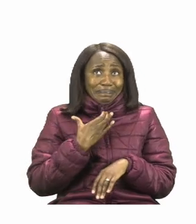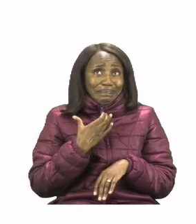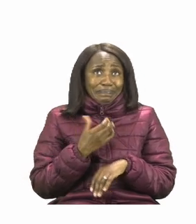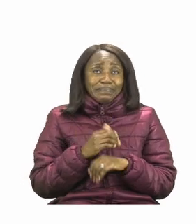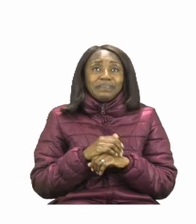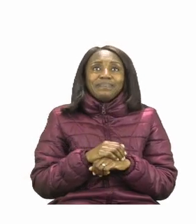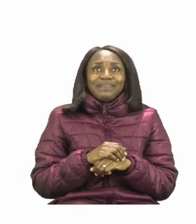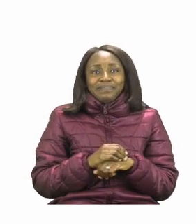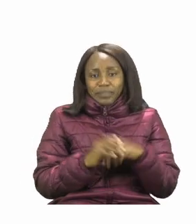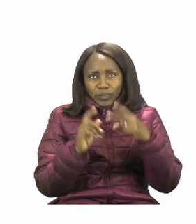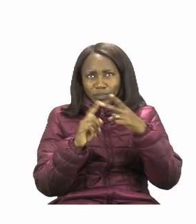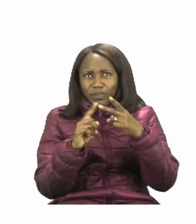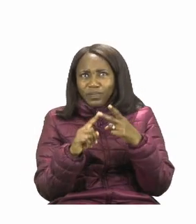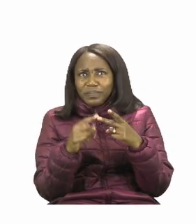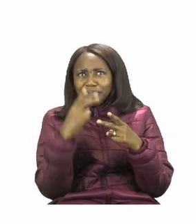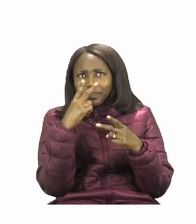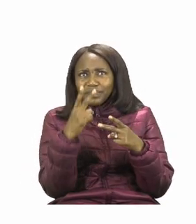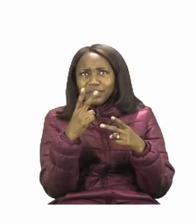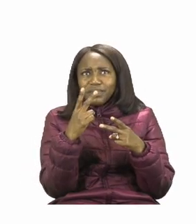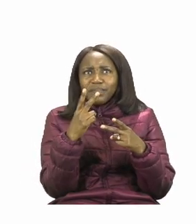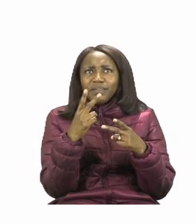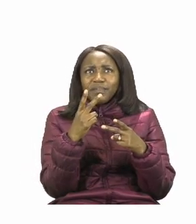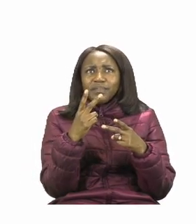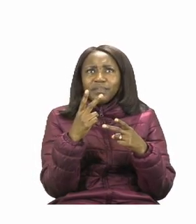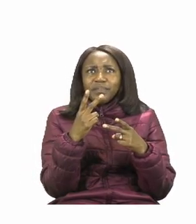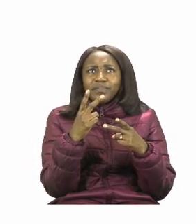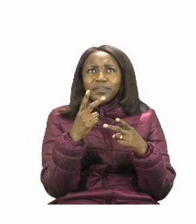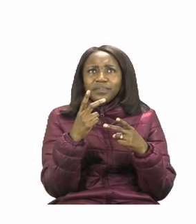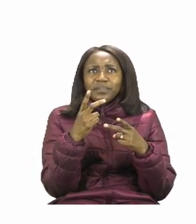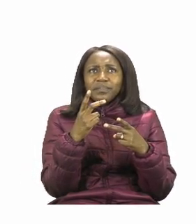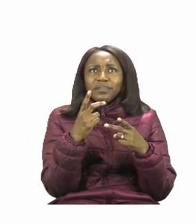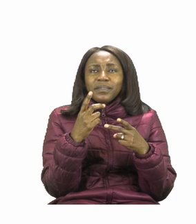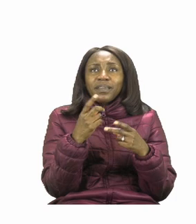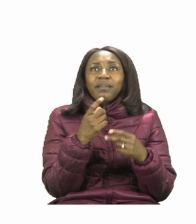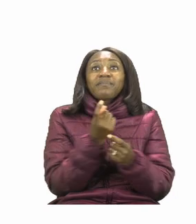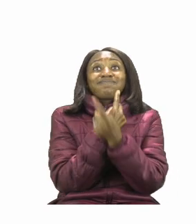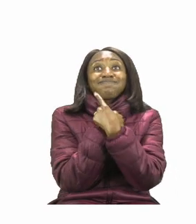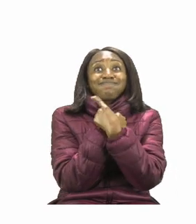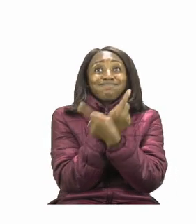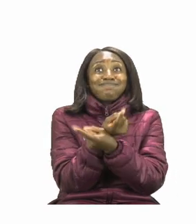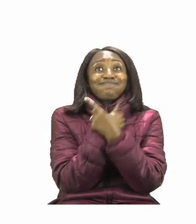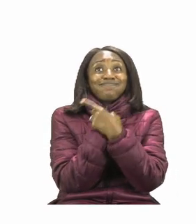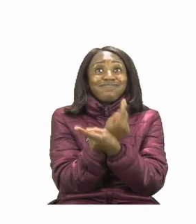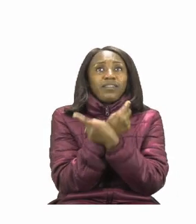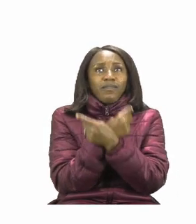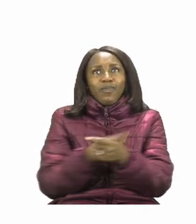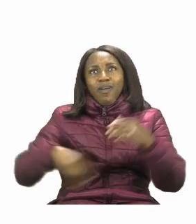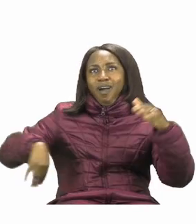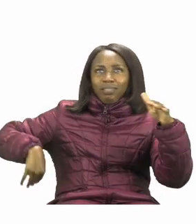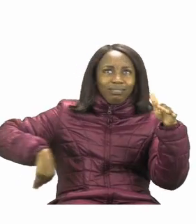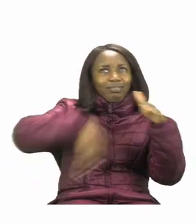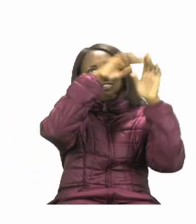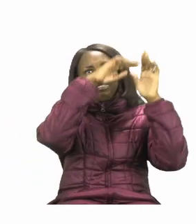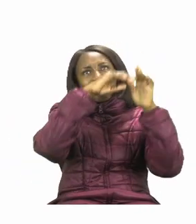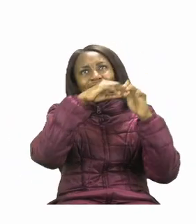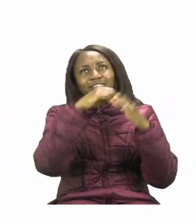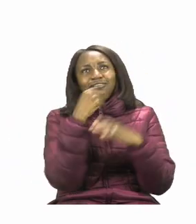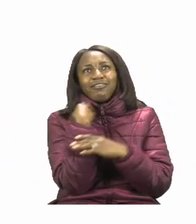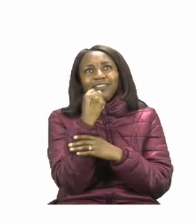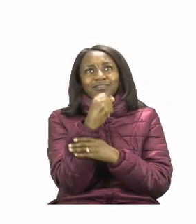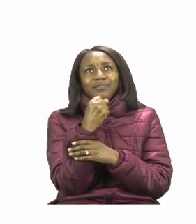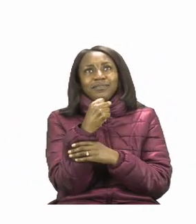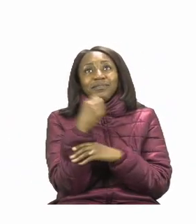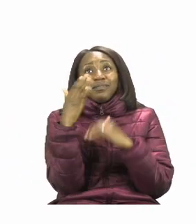one that we can see is of our green teddy bear kicking his football near the